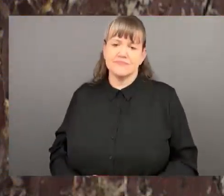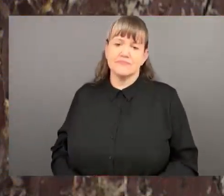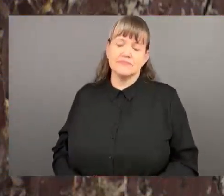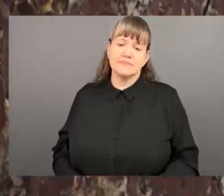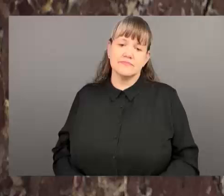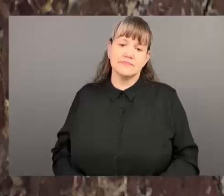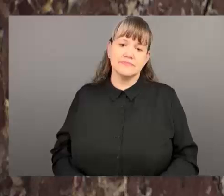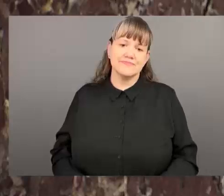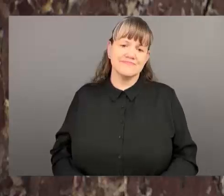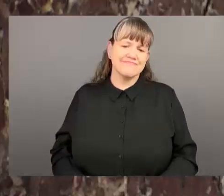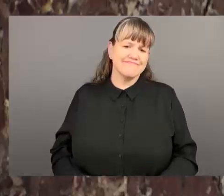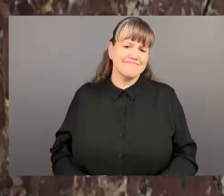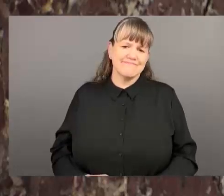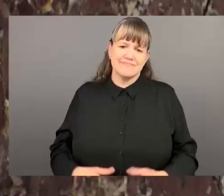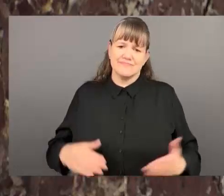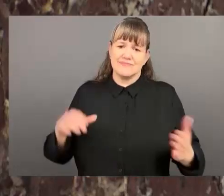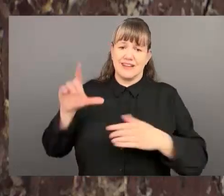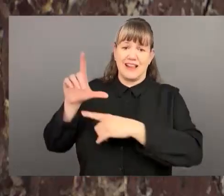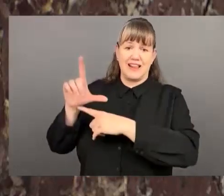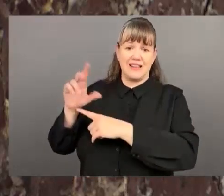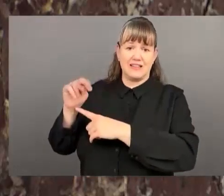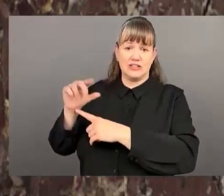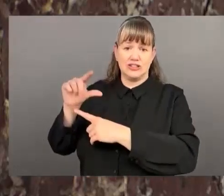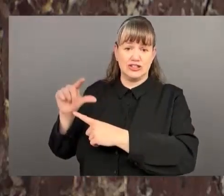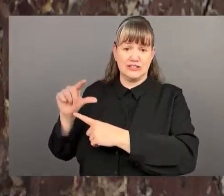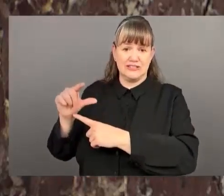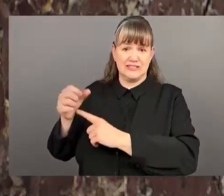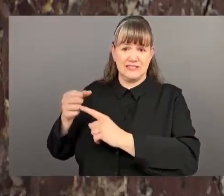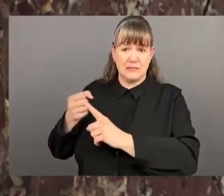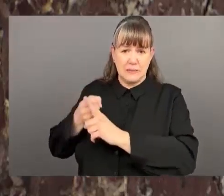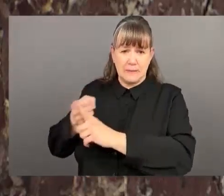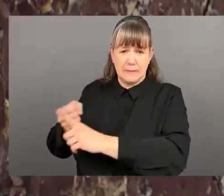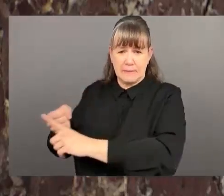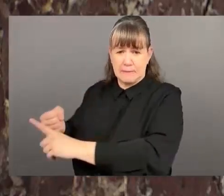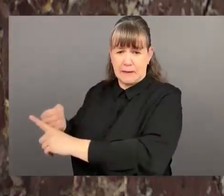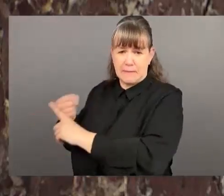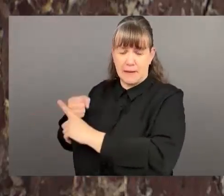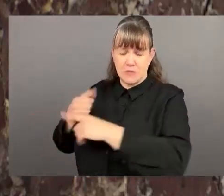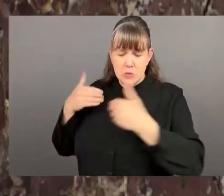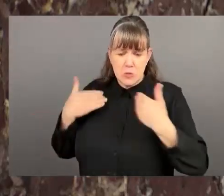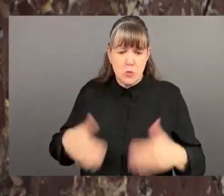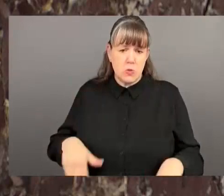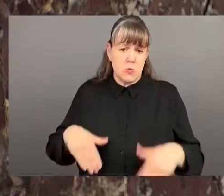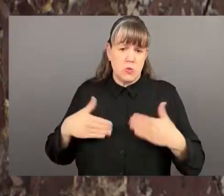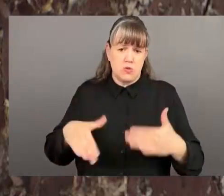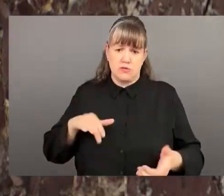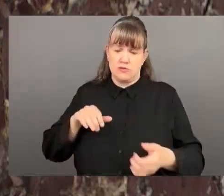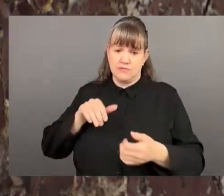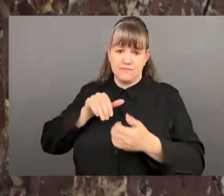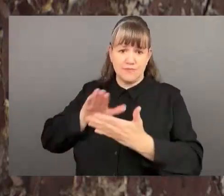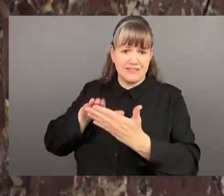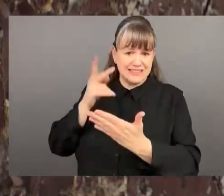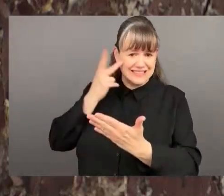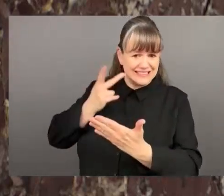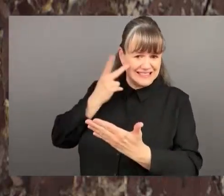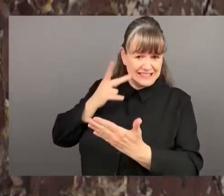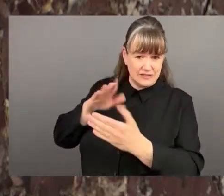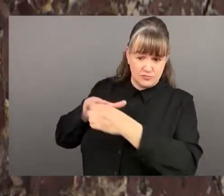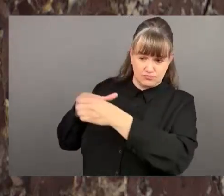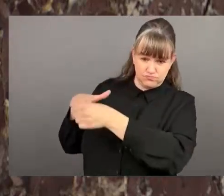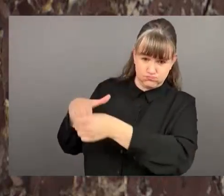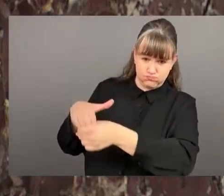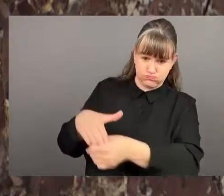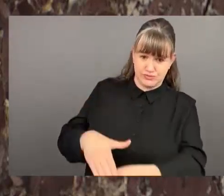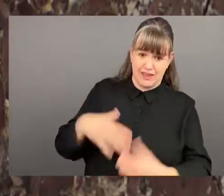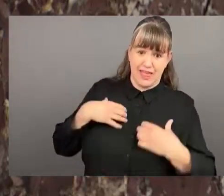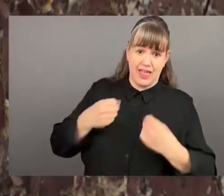to face with the already tangible devastation this will put on our healthcare system. The Canadian